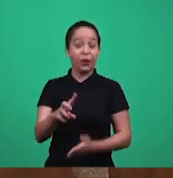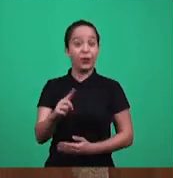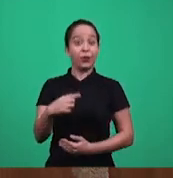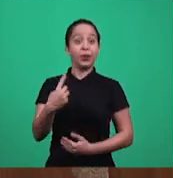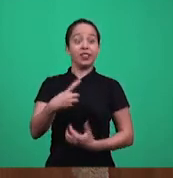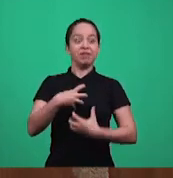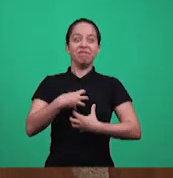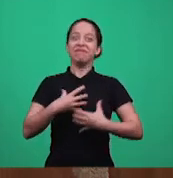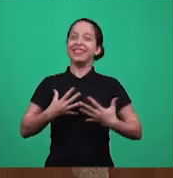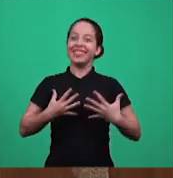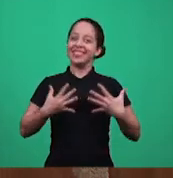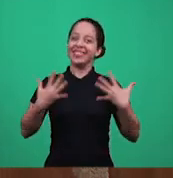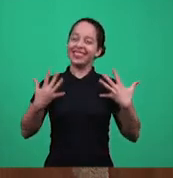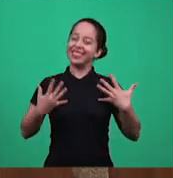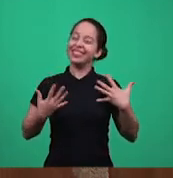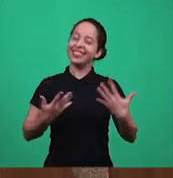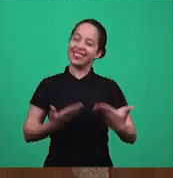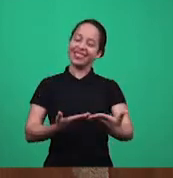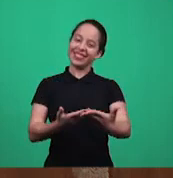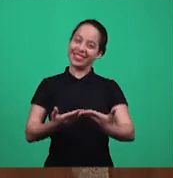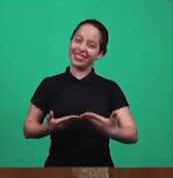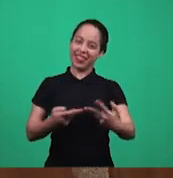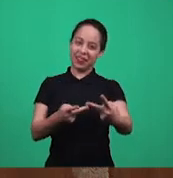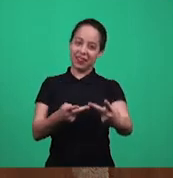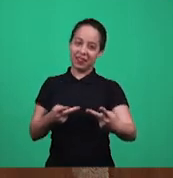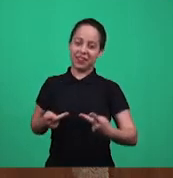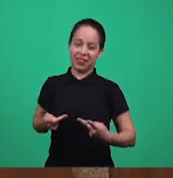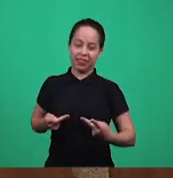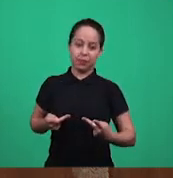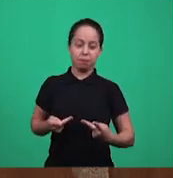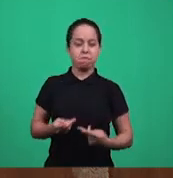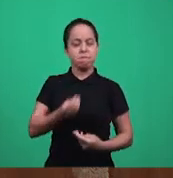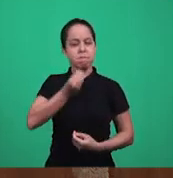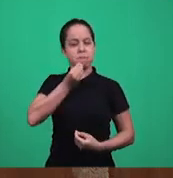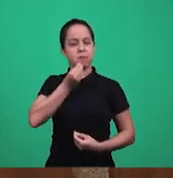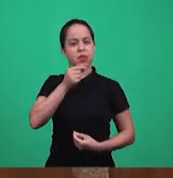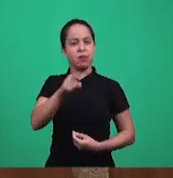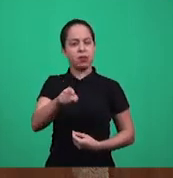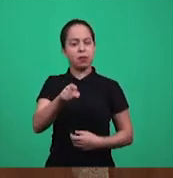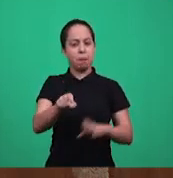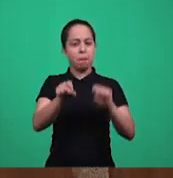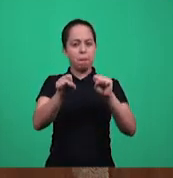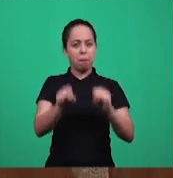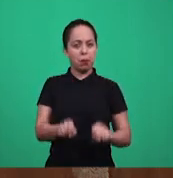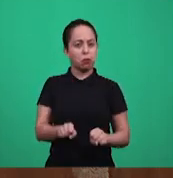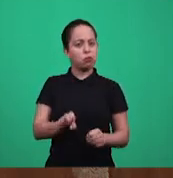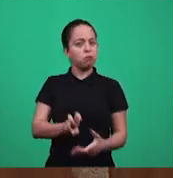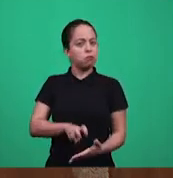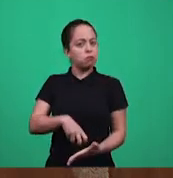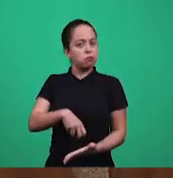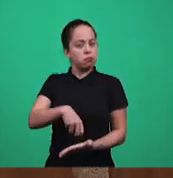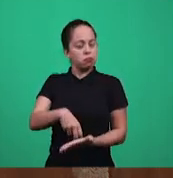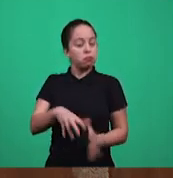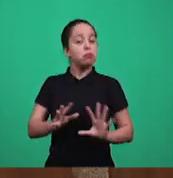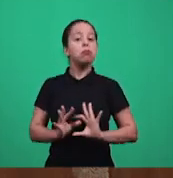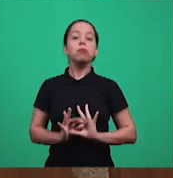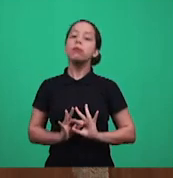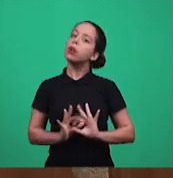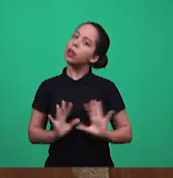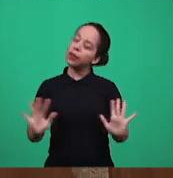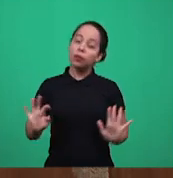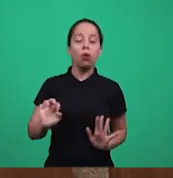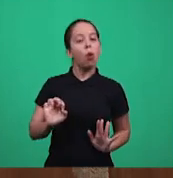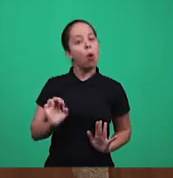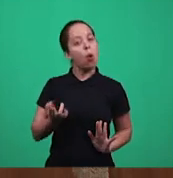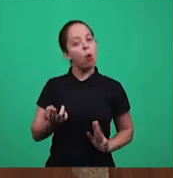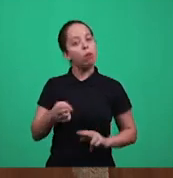us, it's a great joy to have you as a visitor. You may follow us in this gesture if you wish,